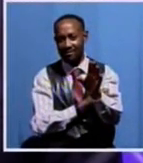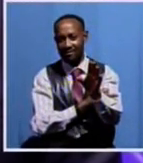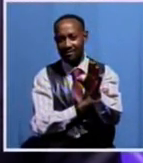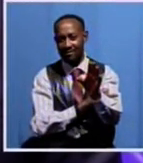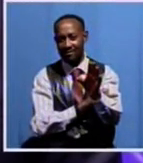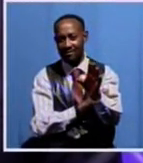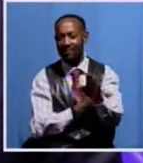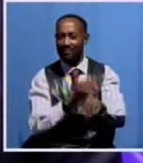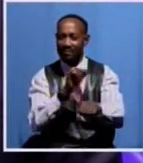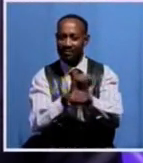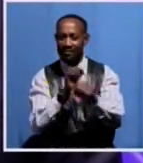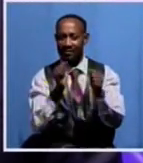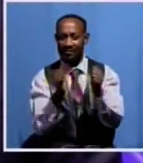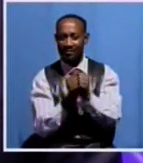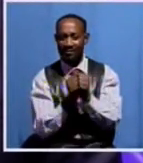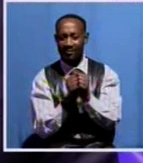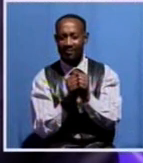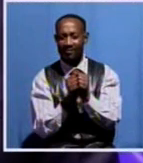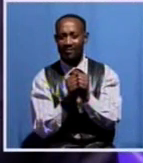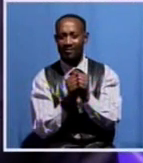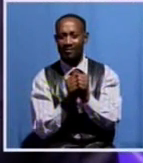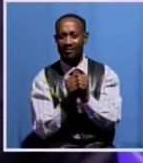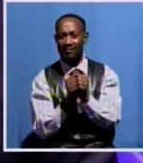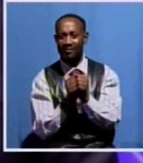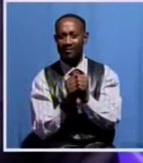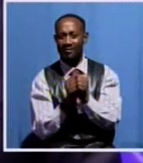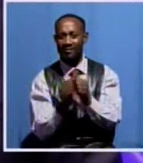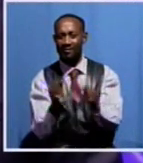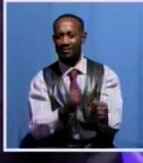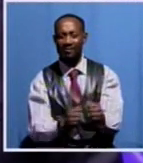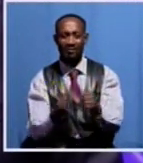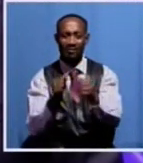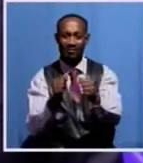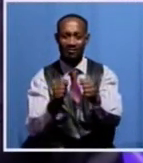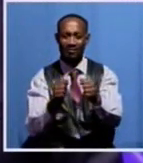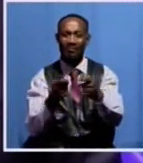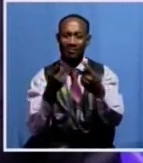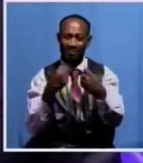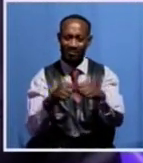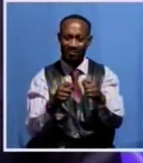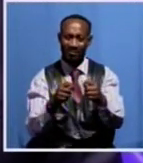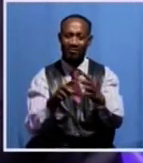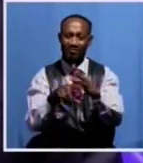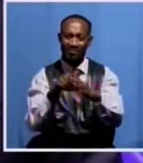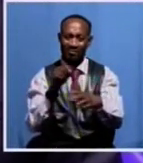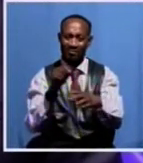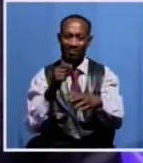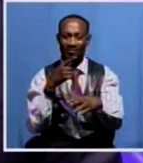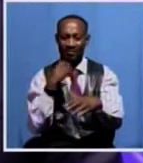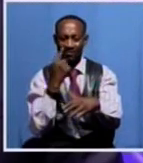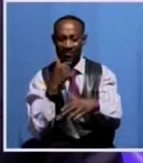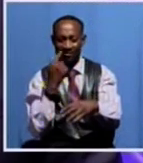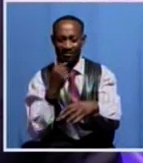partners we work with to be able to put in place a system that can track who has what